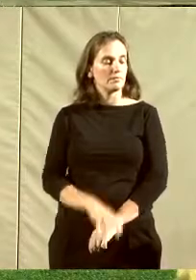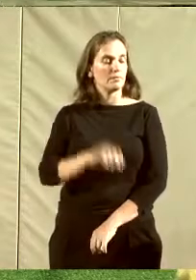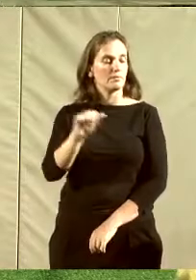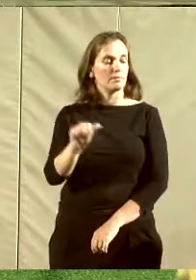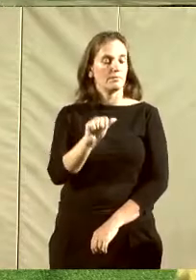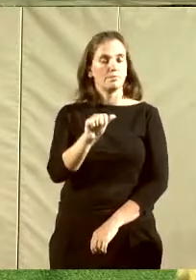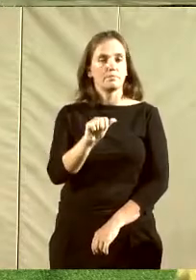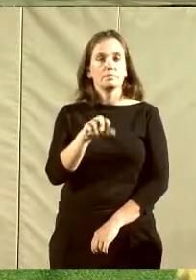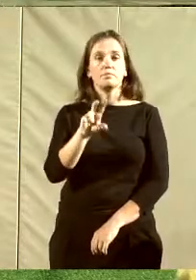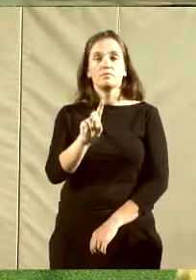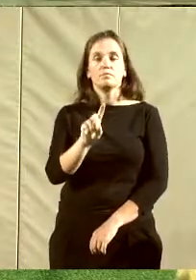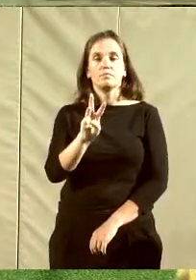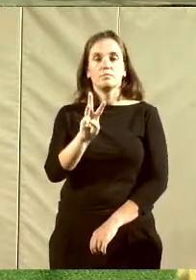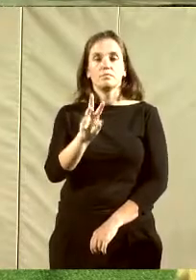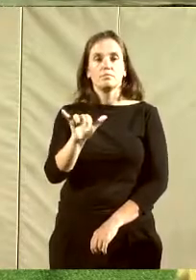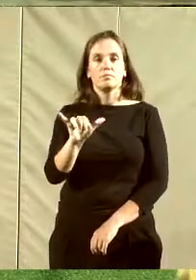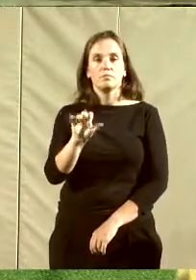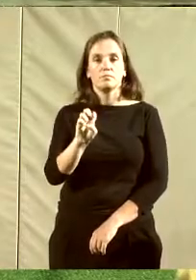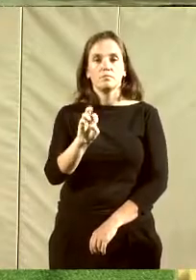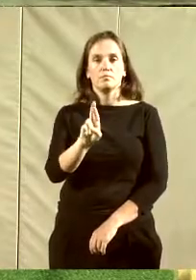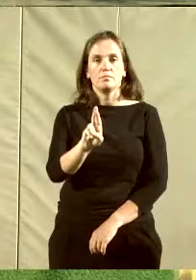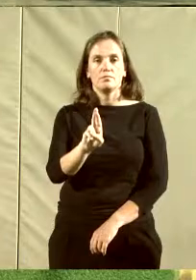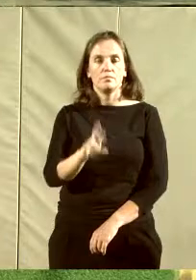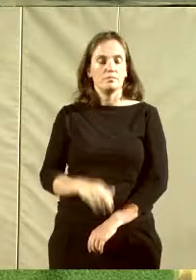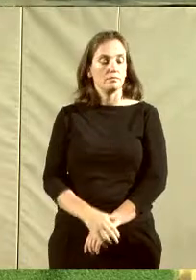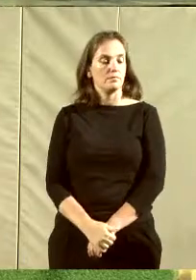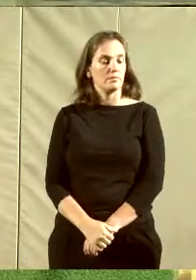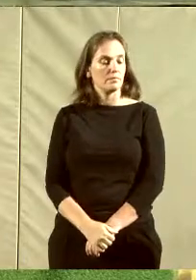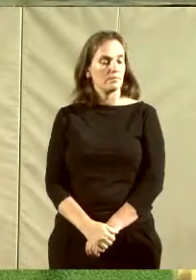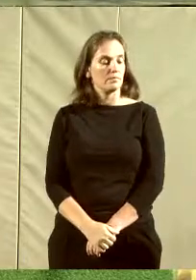Alexander Joseph Dwyer.